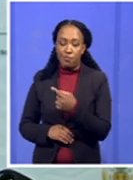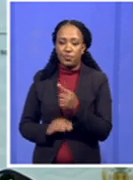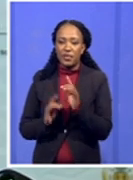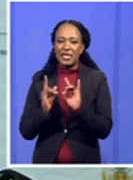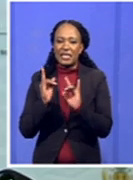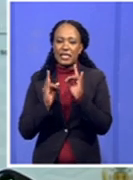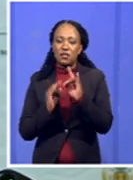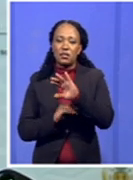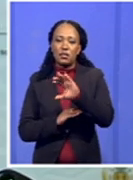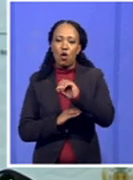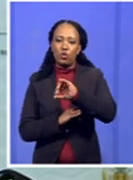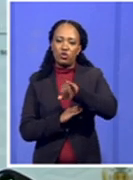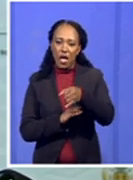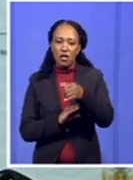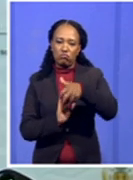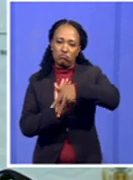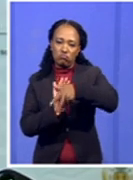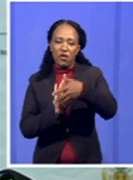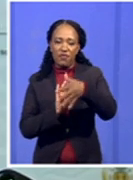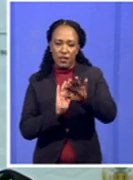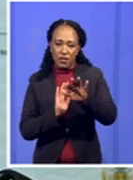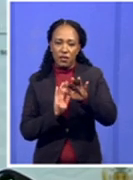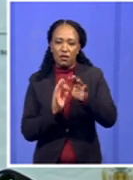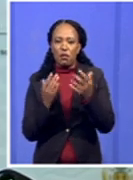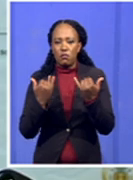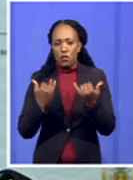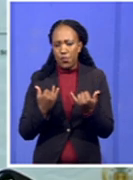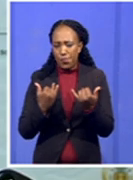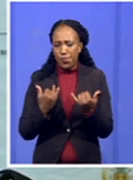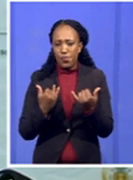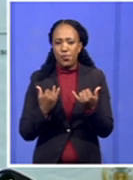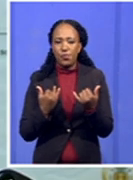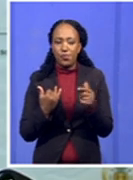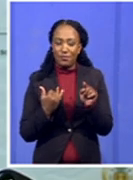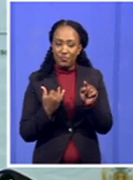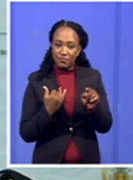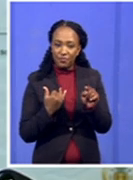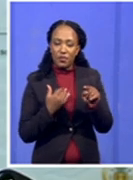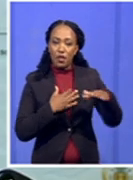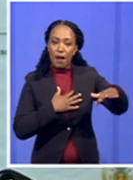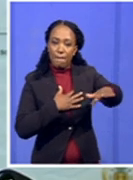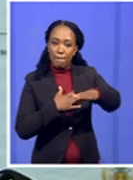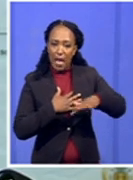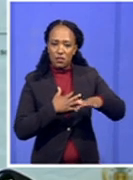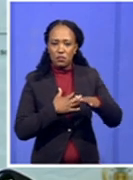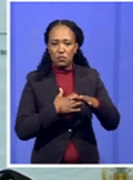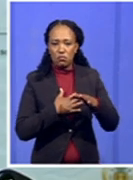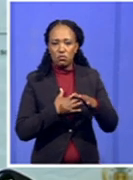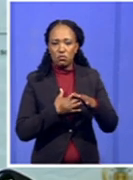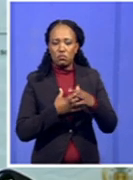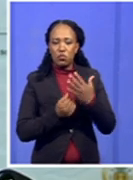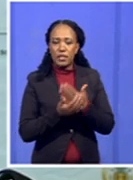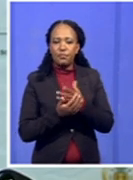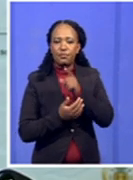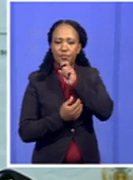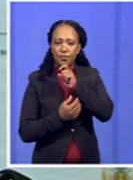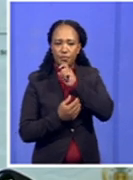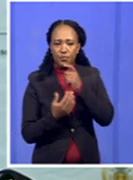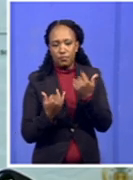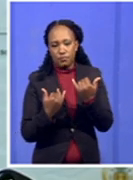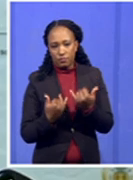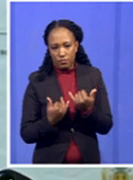of Johannesburg, which allows the occupation of that area and commissioning of